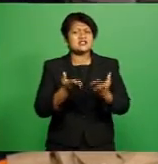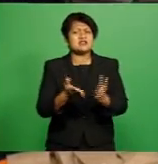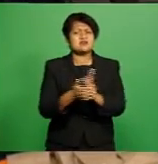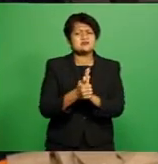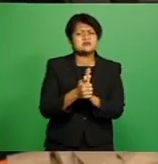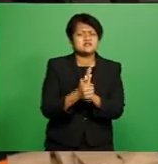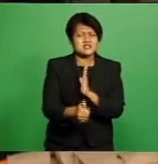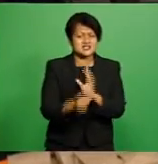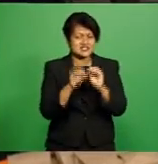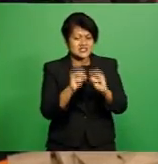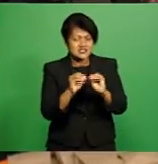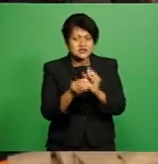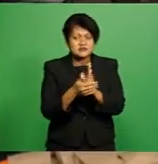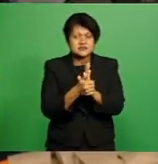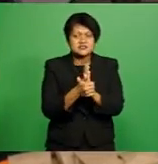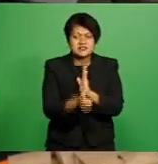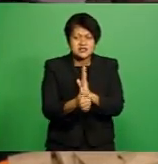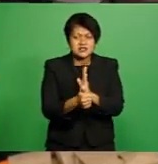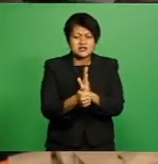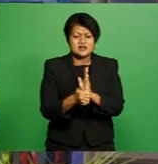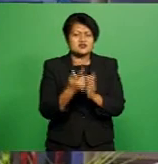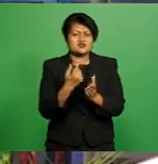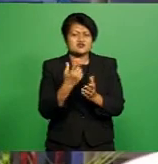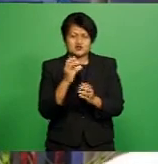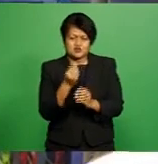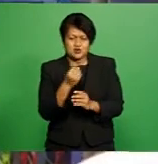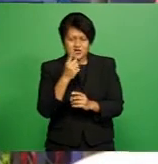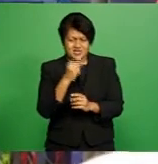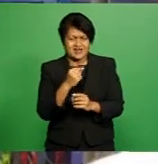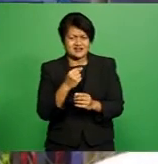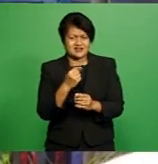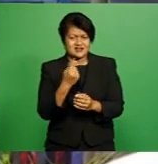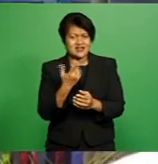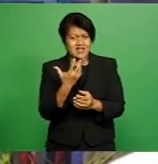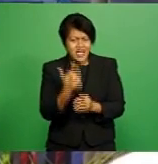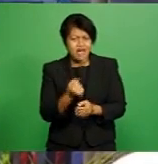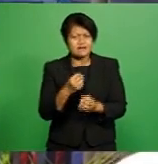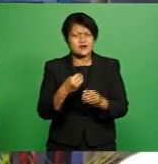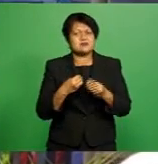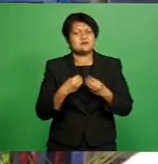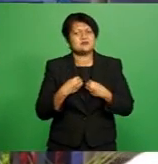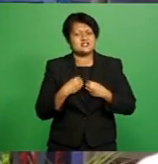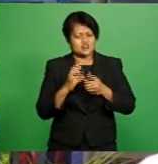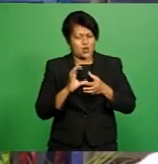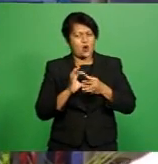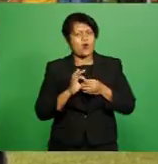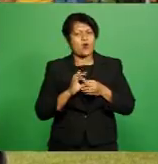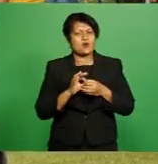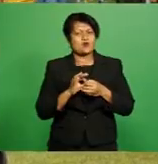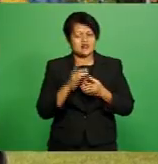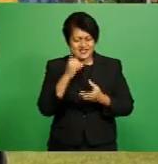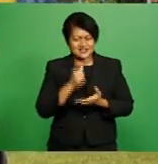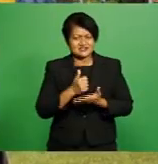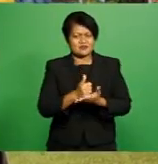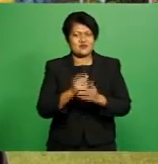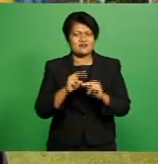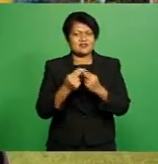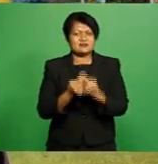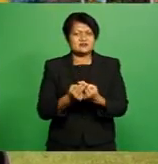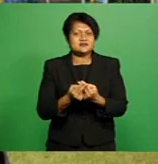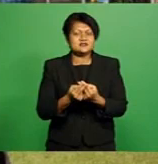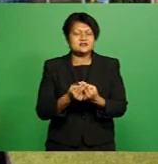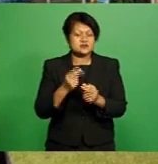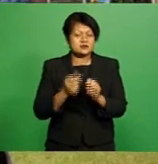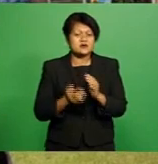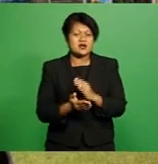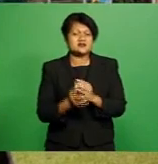trying to get them to tap into businesses where they can support themselves. The initiative under